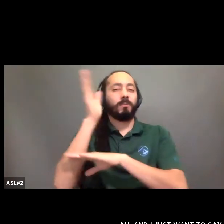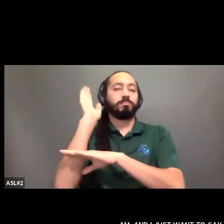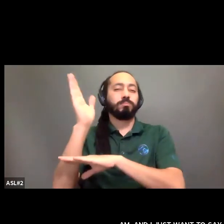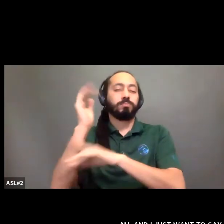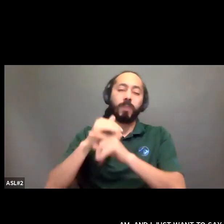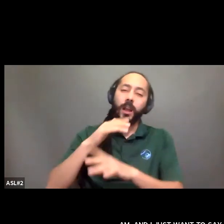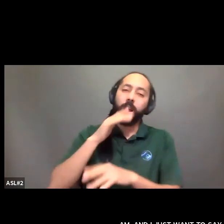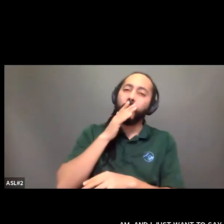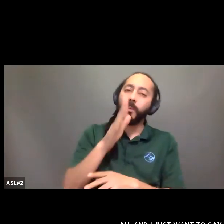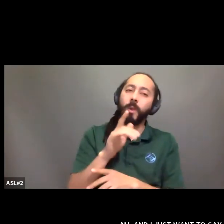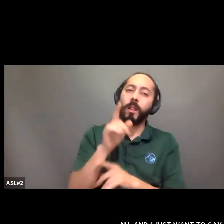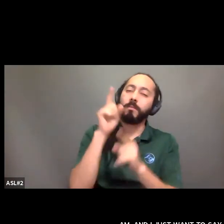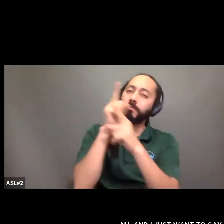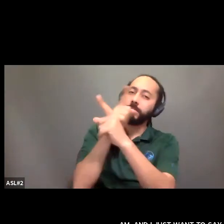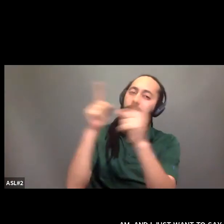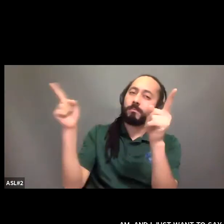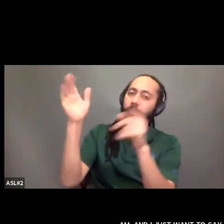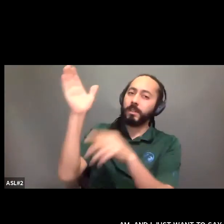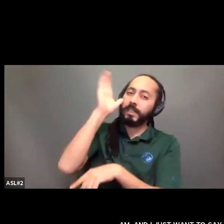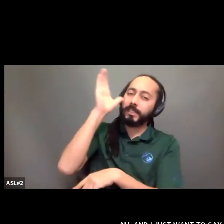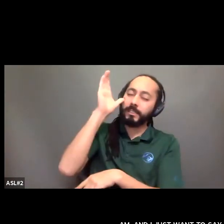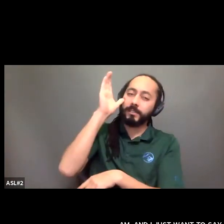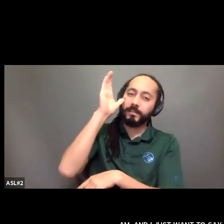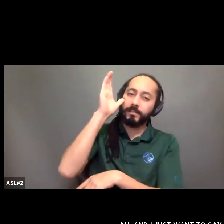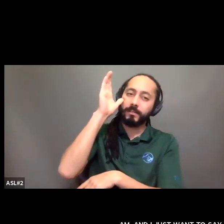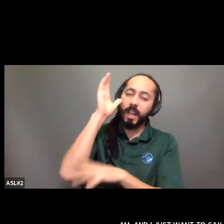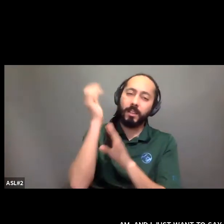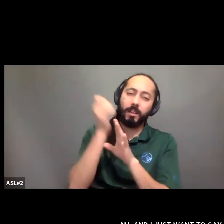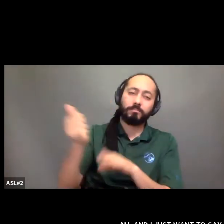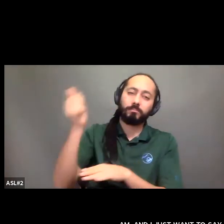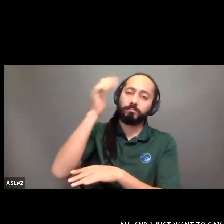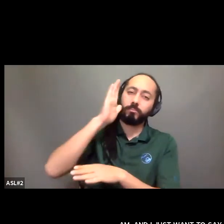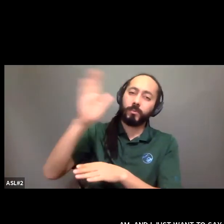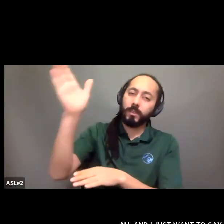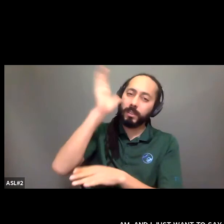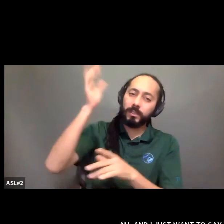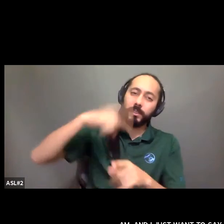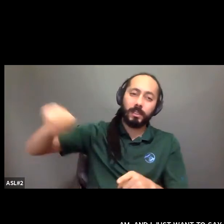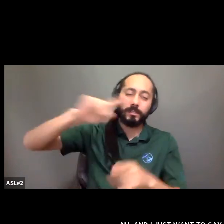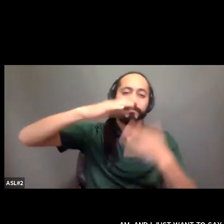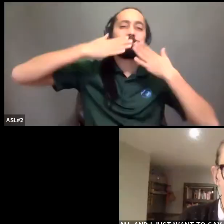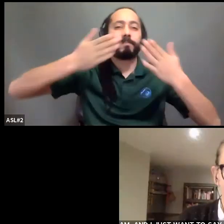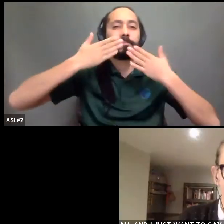every one of us, and she will be here. Aham miigwech, ai, hai, hai, hai.